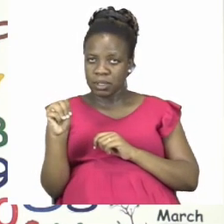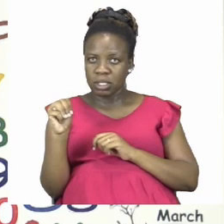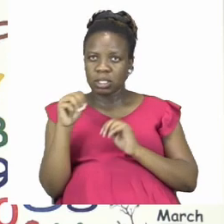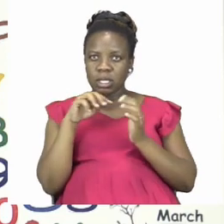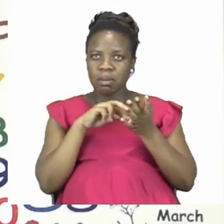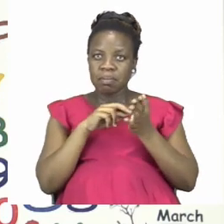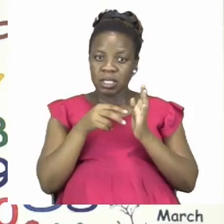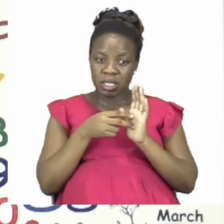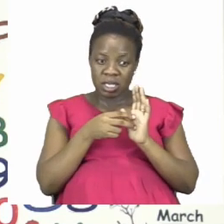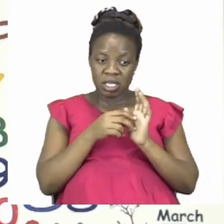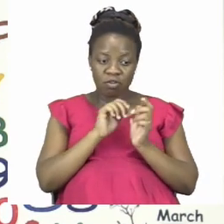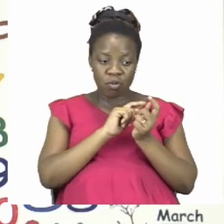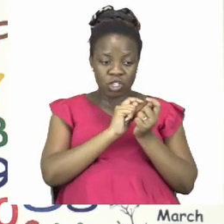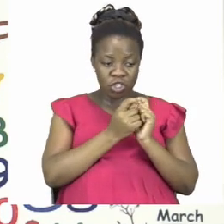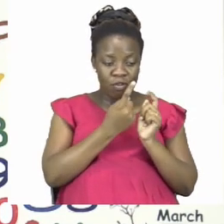150